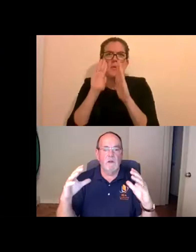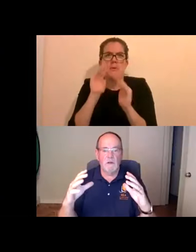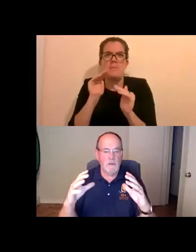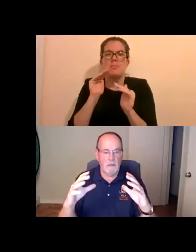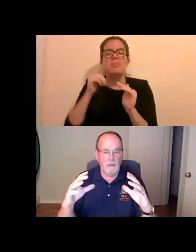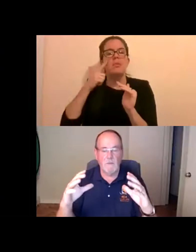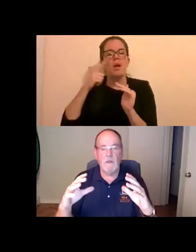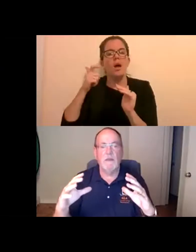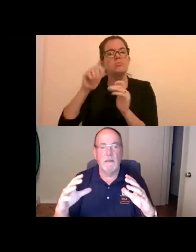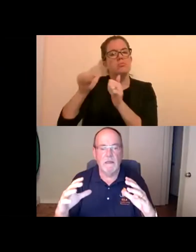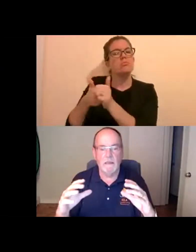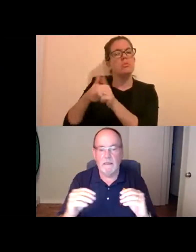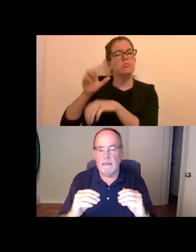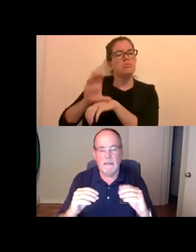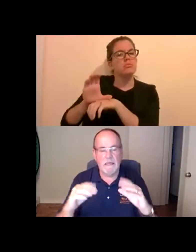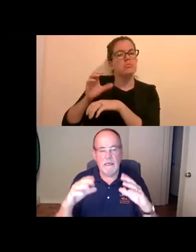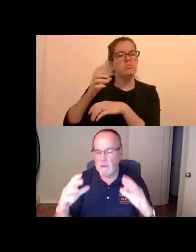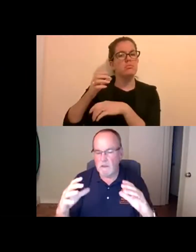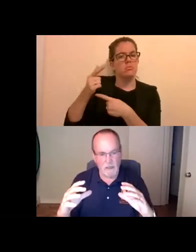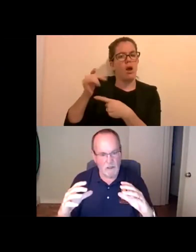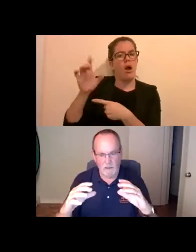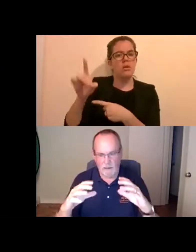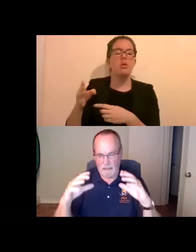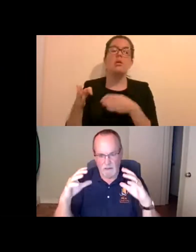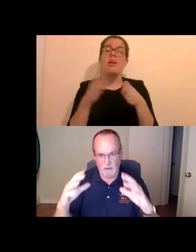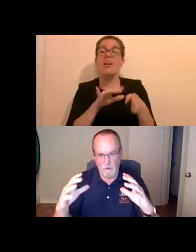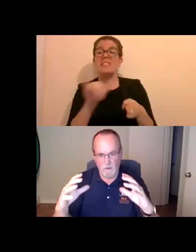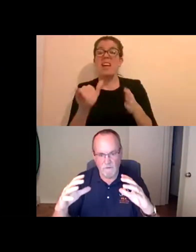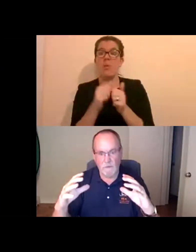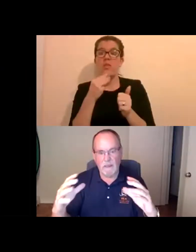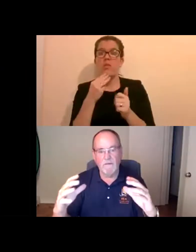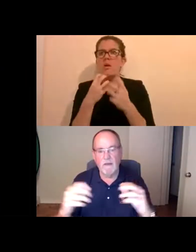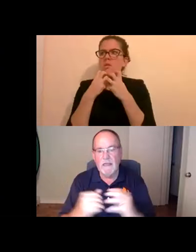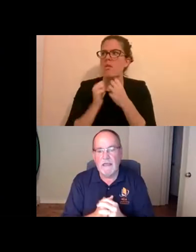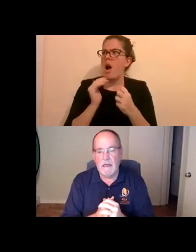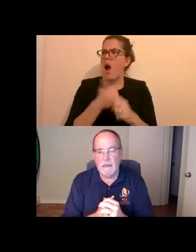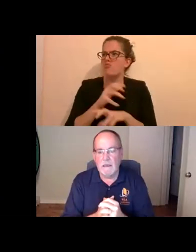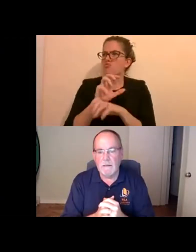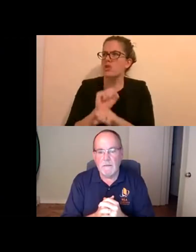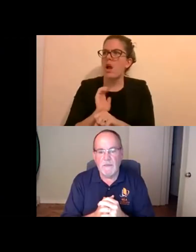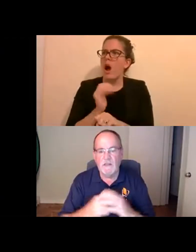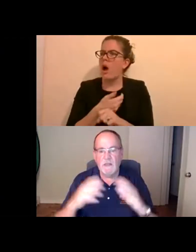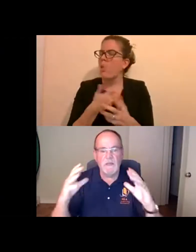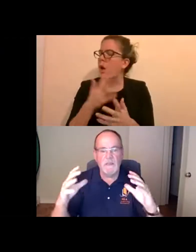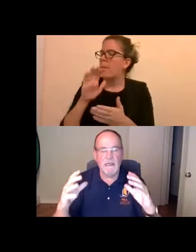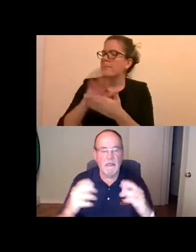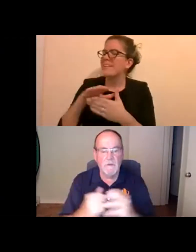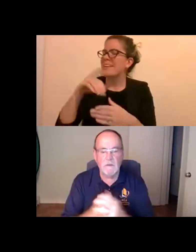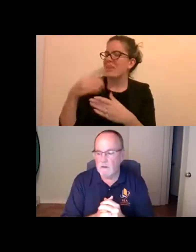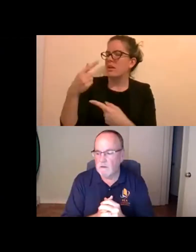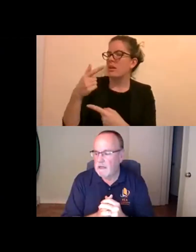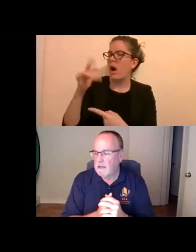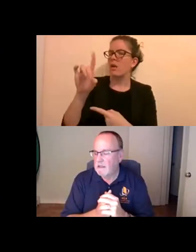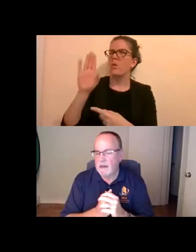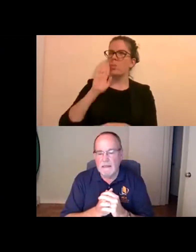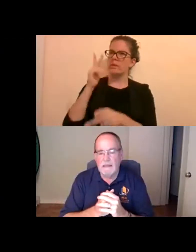the Jewish community and keeping the traditions and some sort of a belief that something's going to keep us